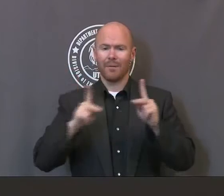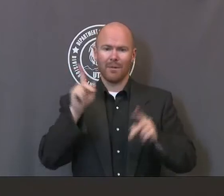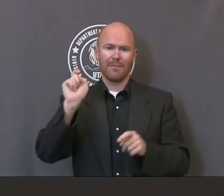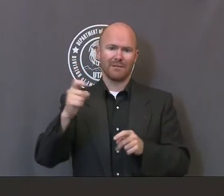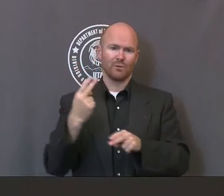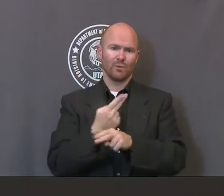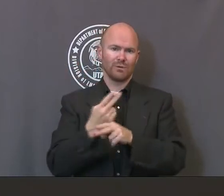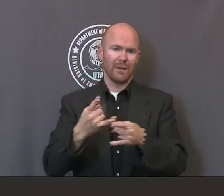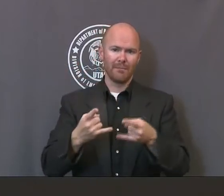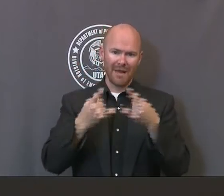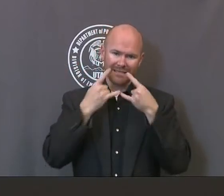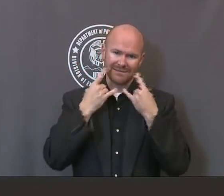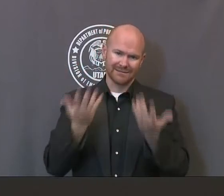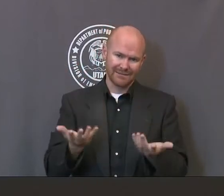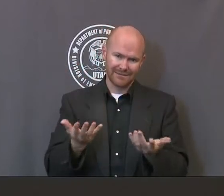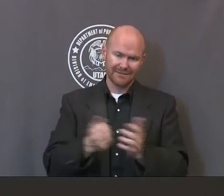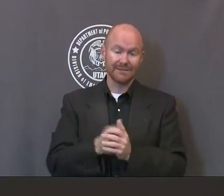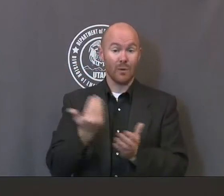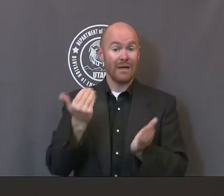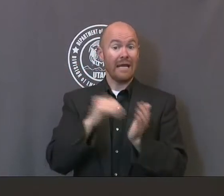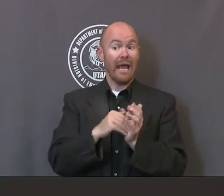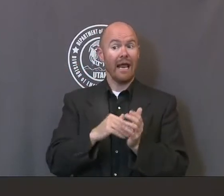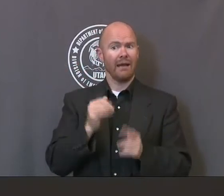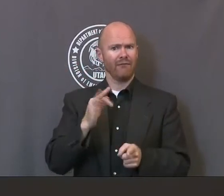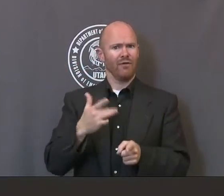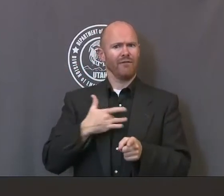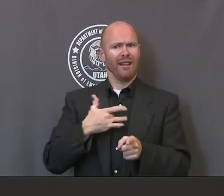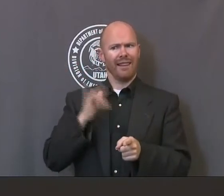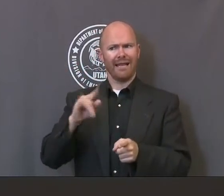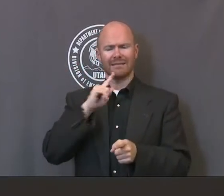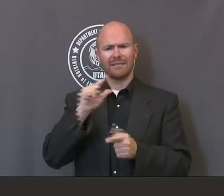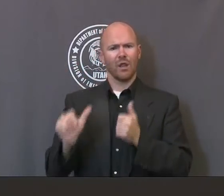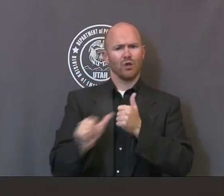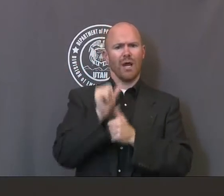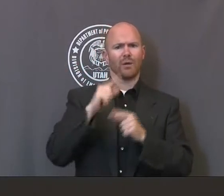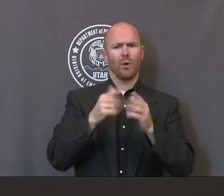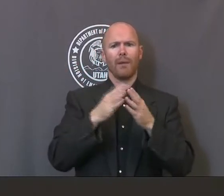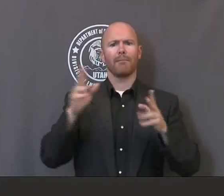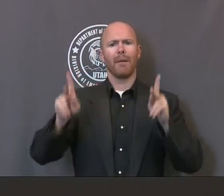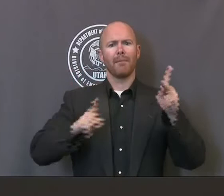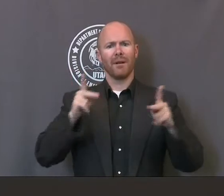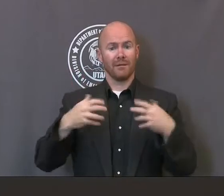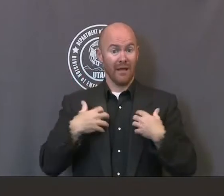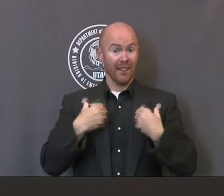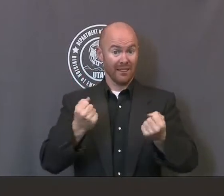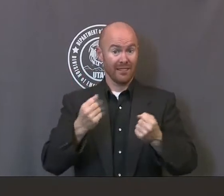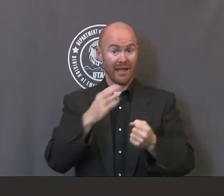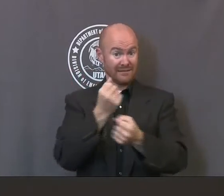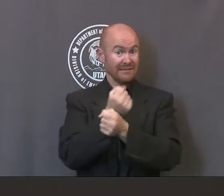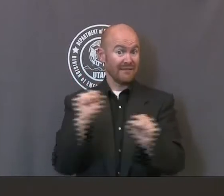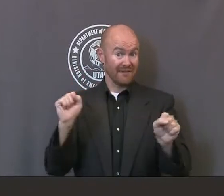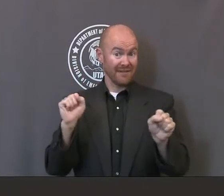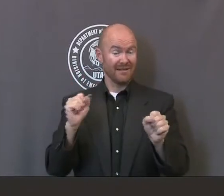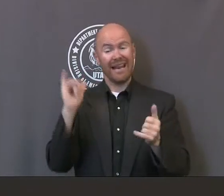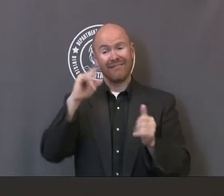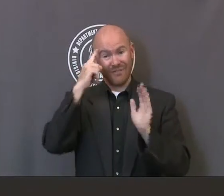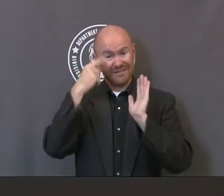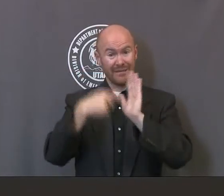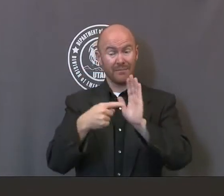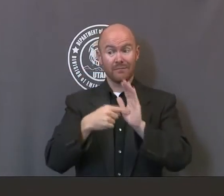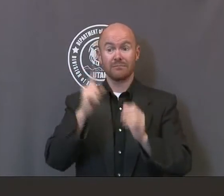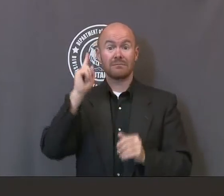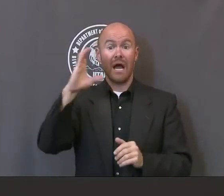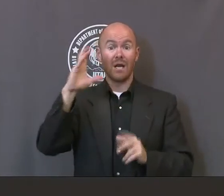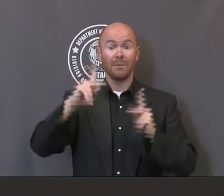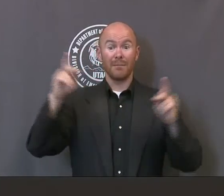mean, if it is deemed a threat to public health and safety, if like a group of 100 people get together for a wedding, no one's wearing a mask,